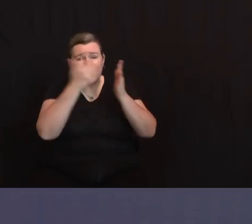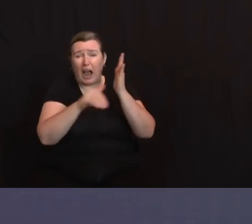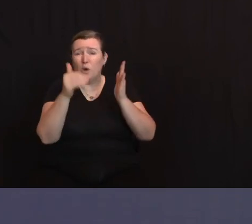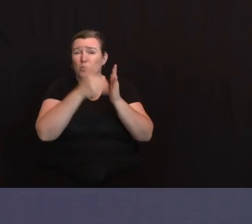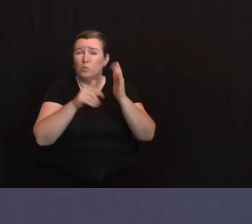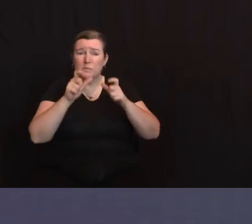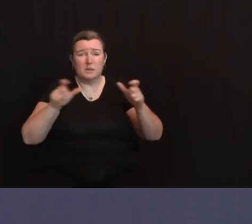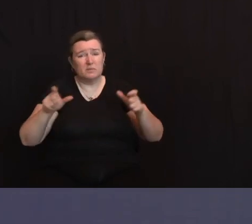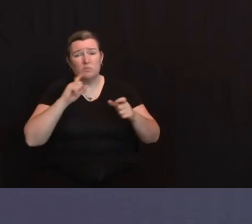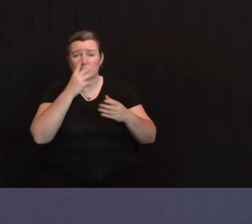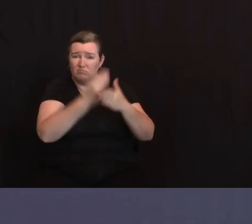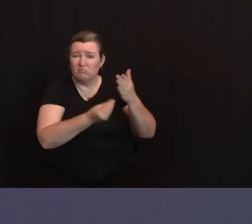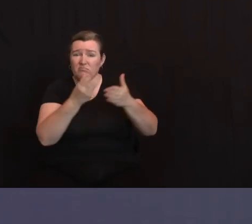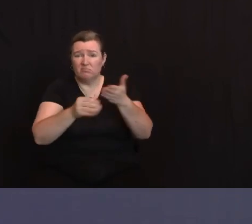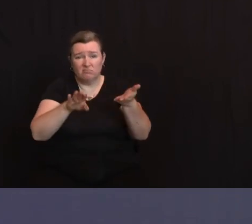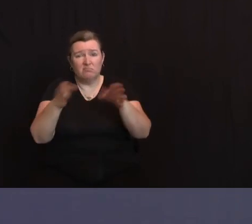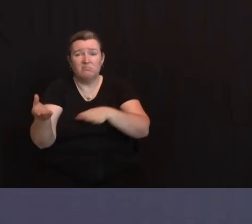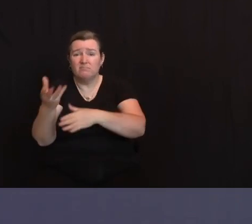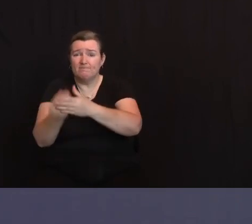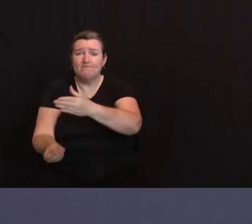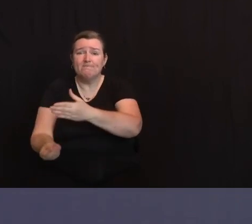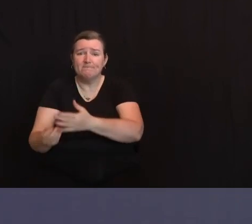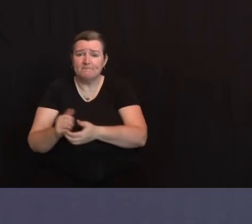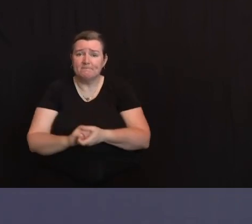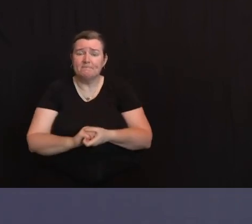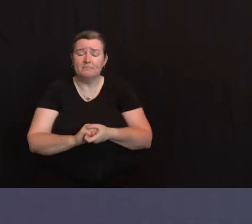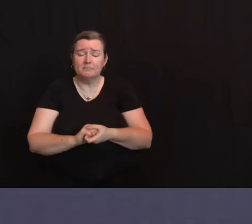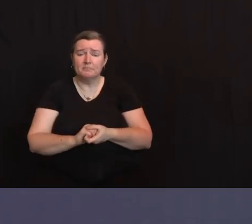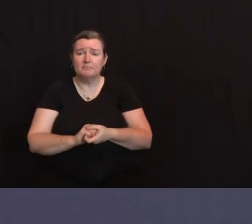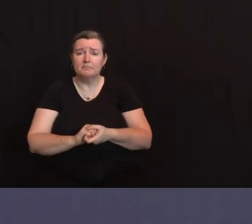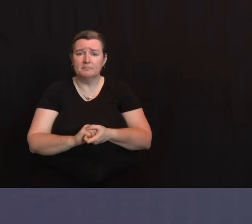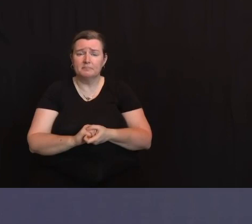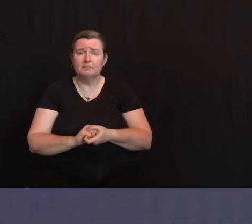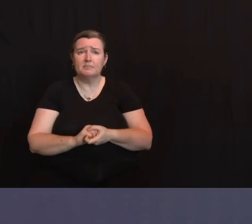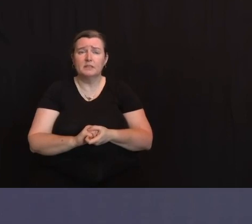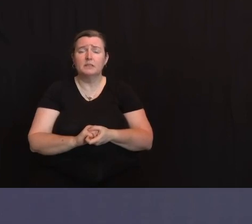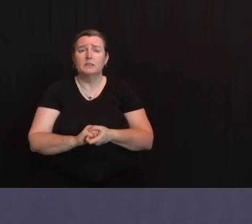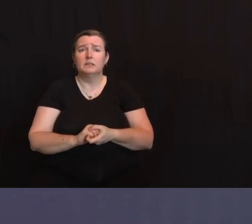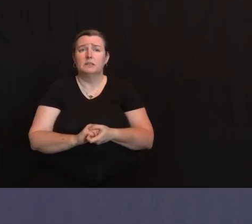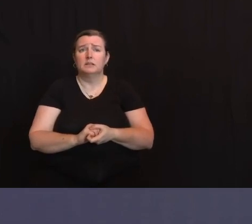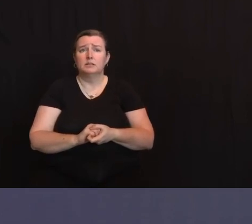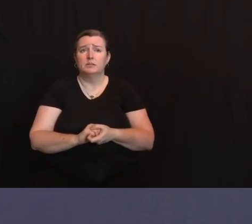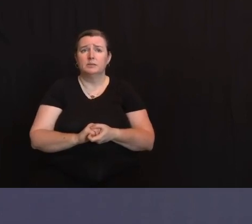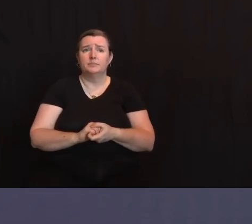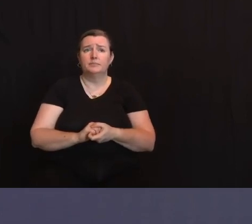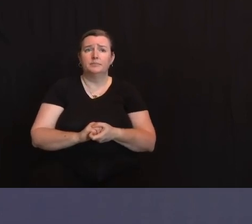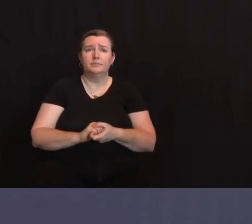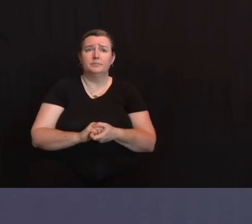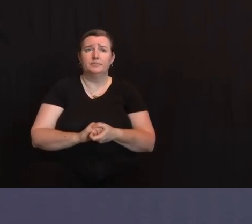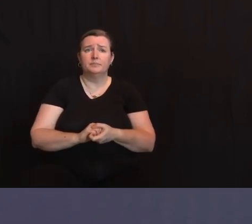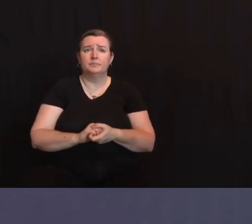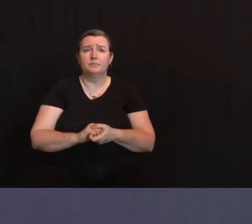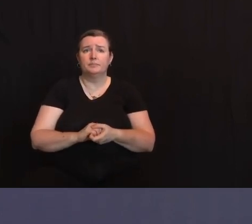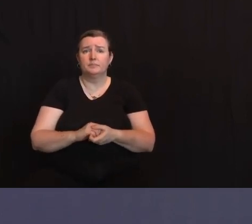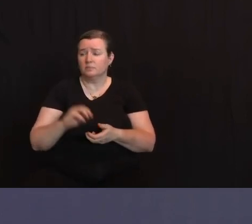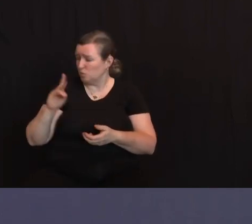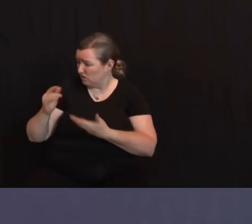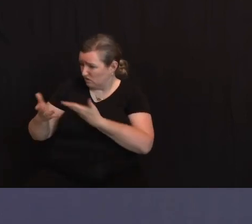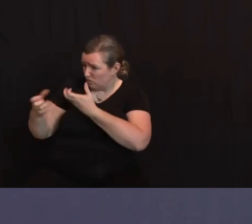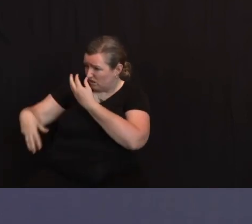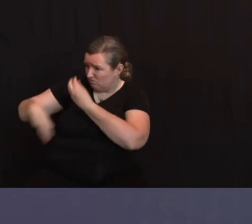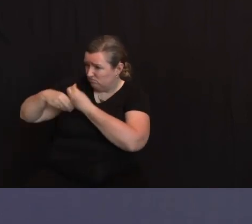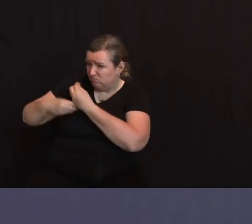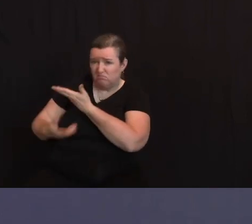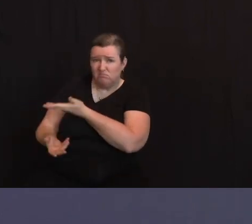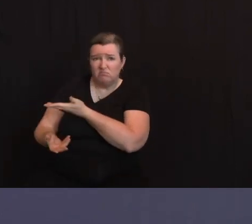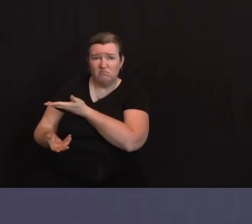Not quite, but just under 50% of the fatalities that we've suffered. And Judy can come in for more. I mean, clearly we've learned